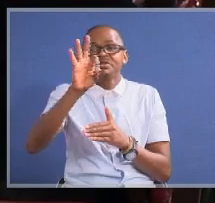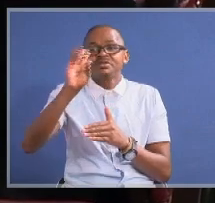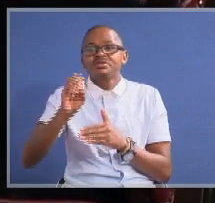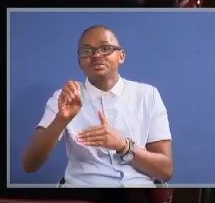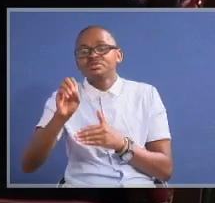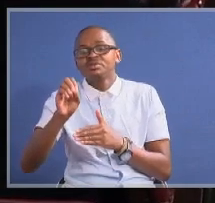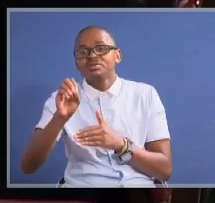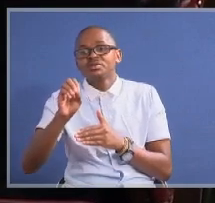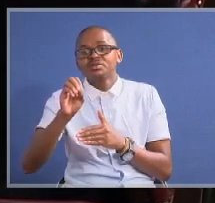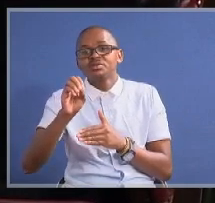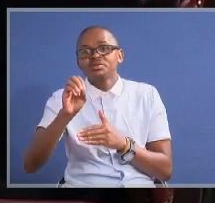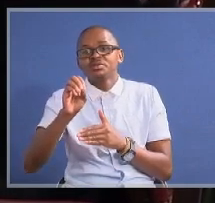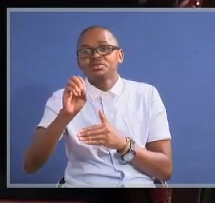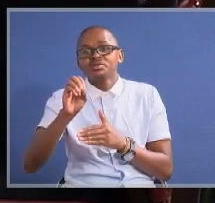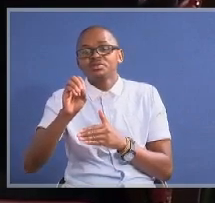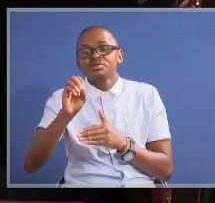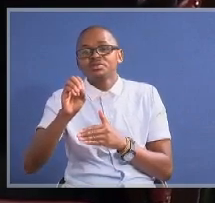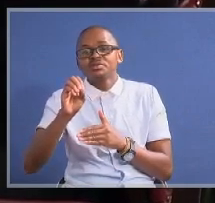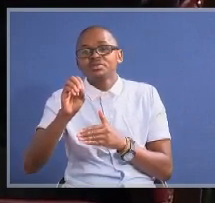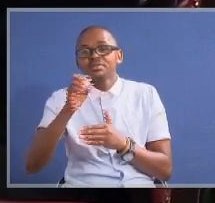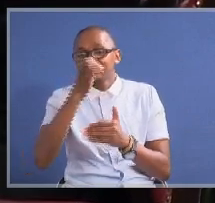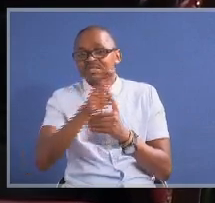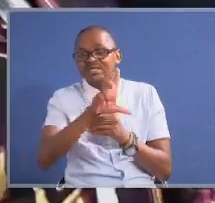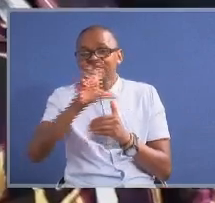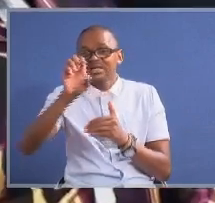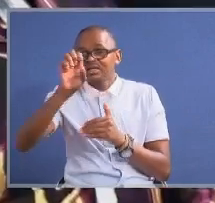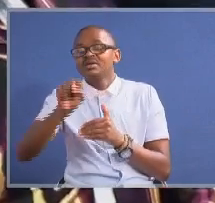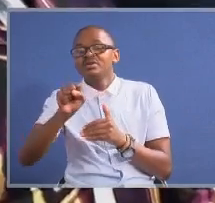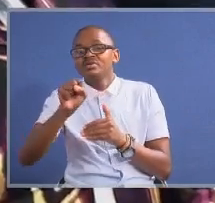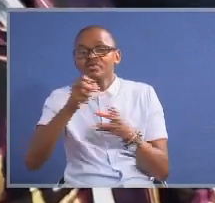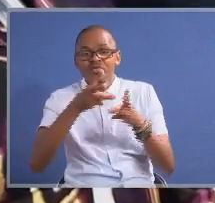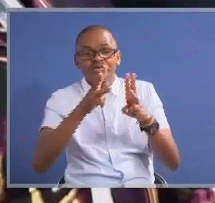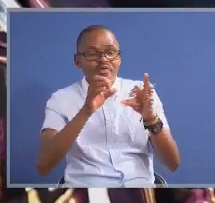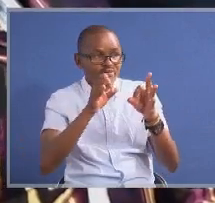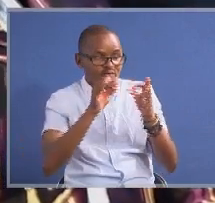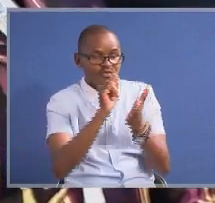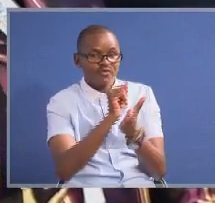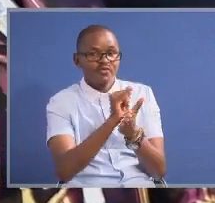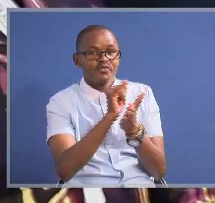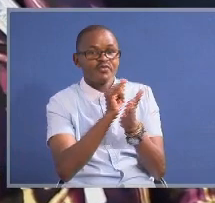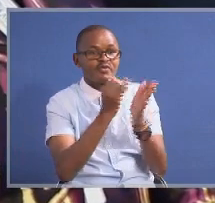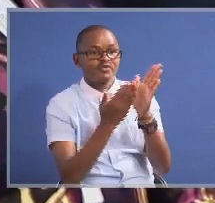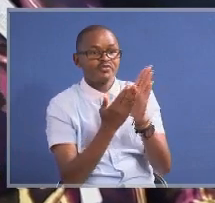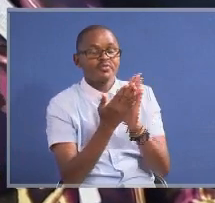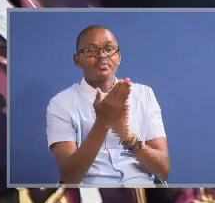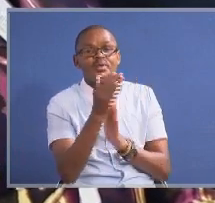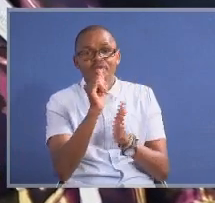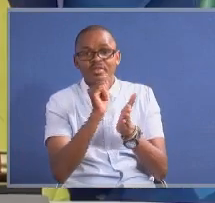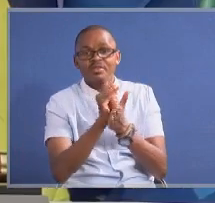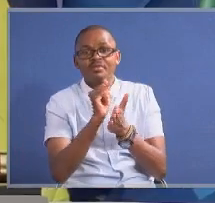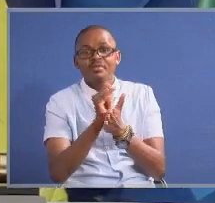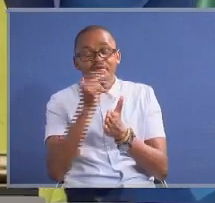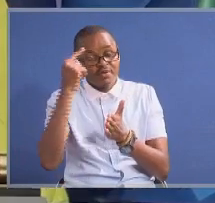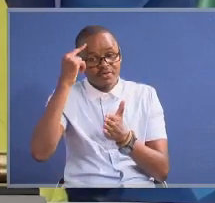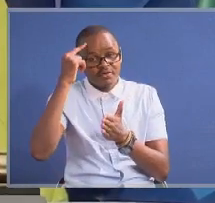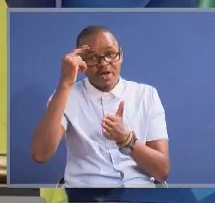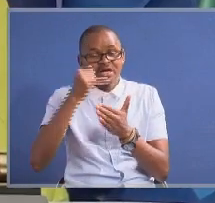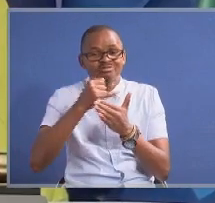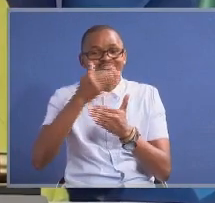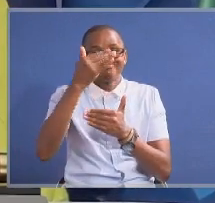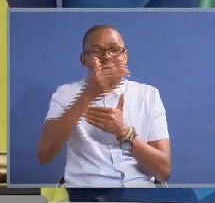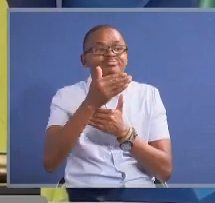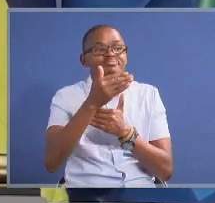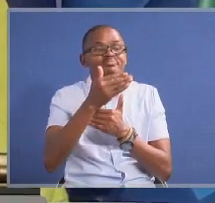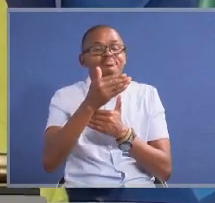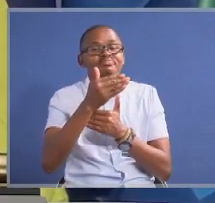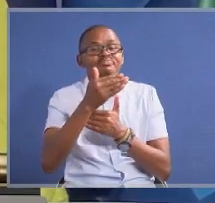years. It looks like an endless, wave of developments that lies ahead as a